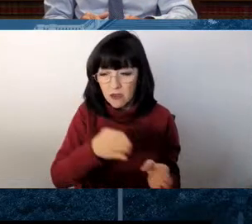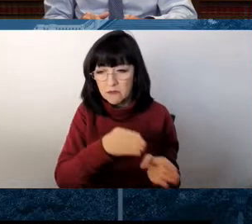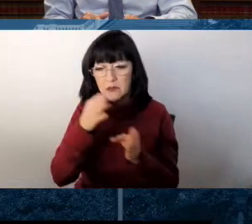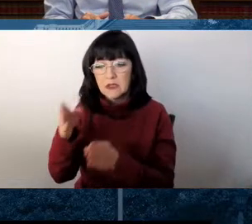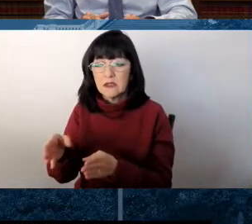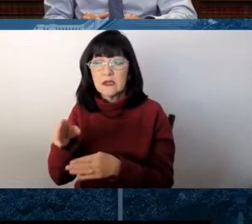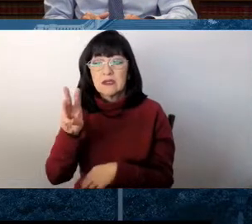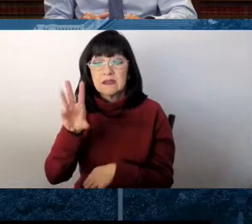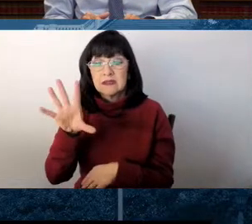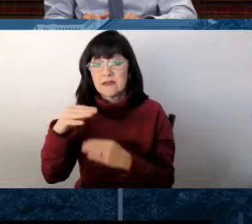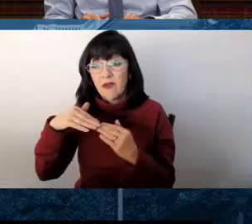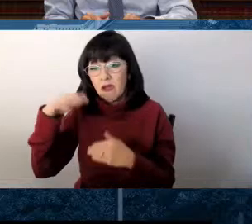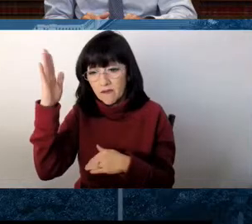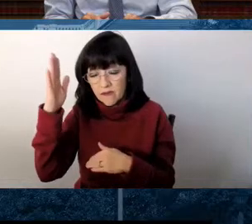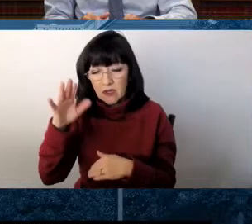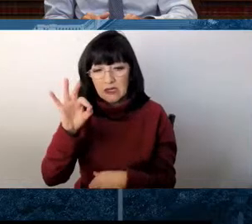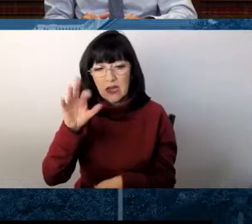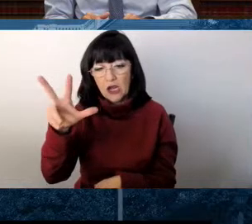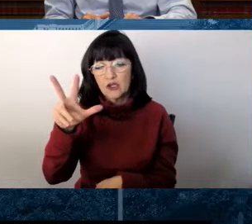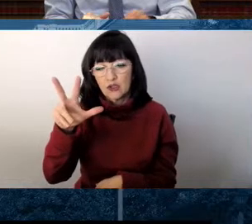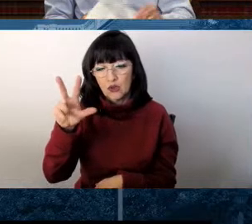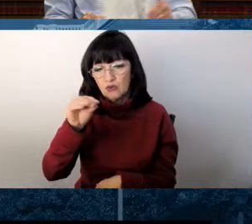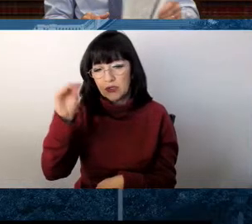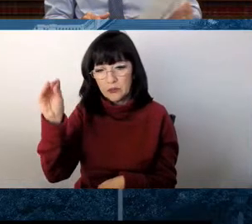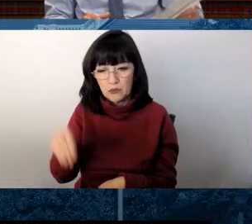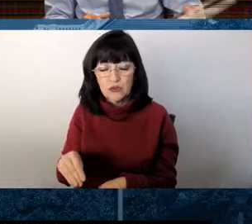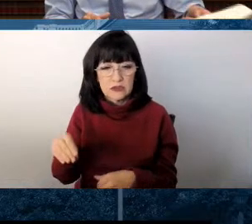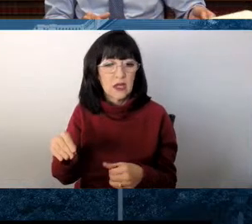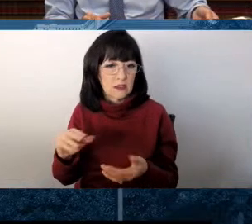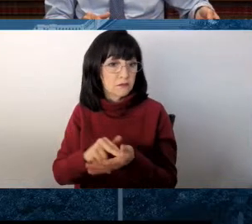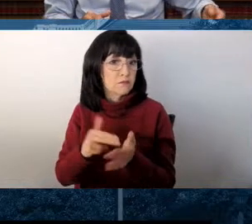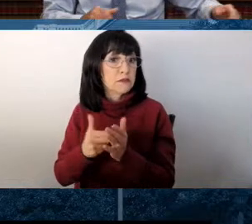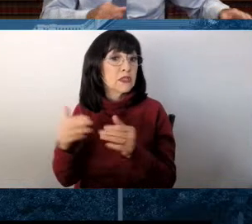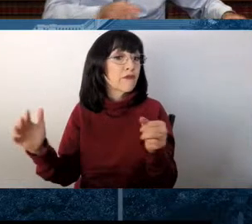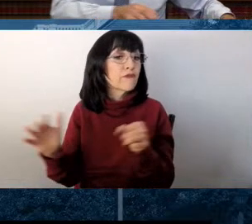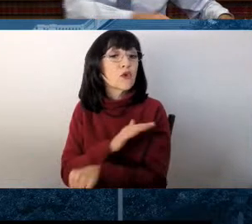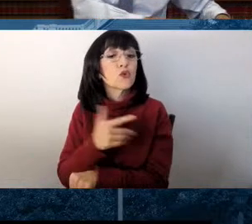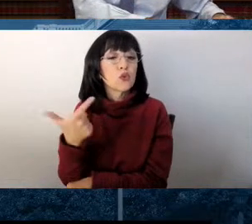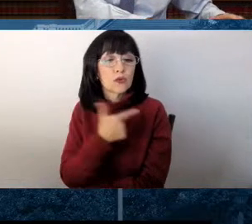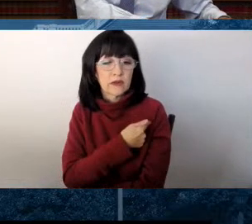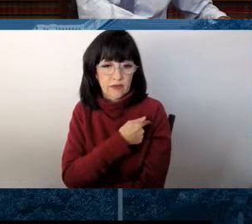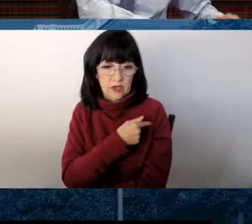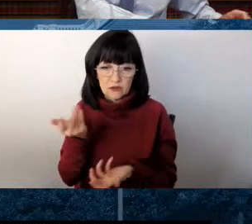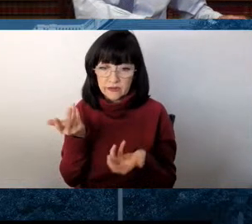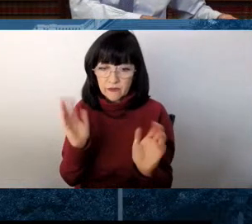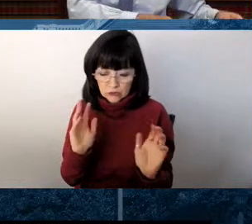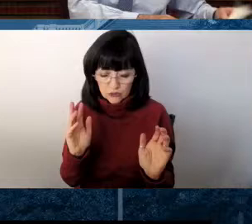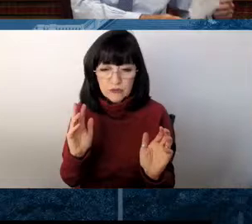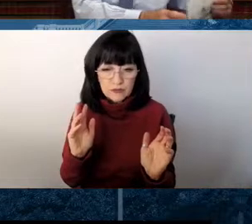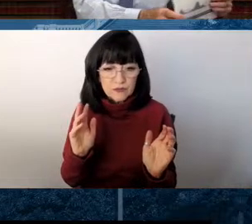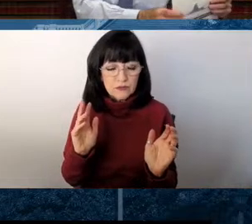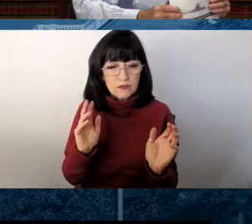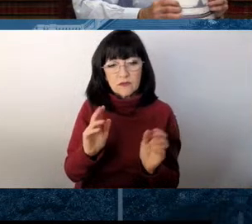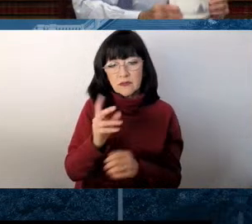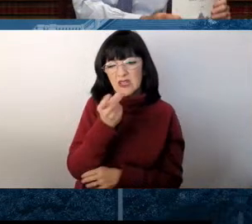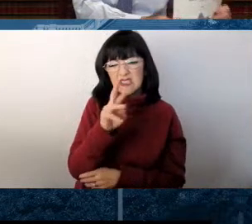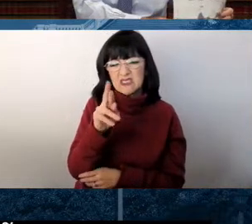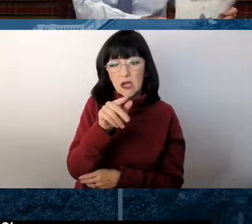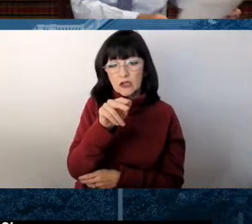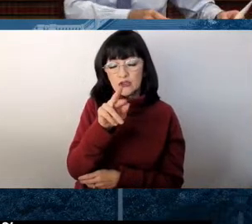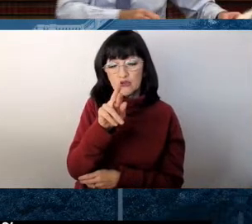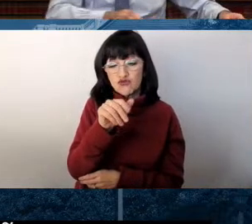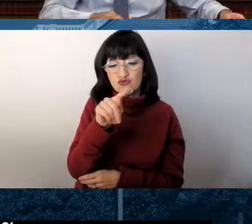and older, 93% fully vaccinated. Dr. Rattay will talk a little bit about boosters. We still need to get